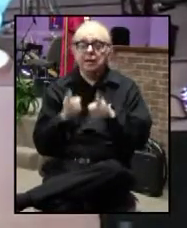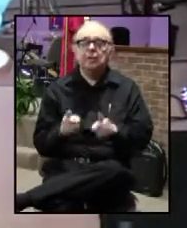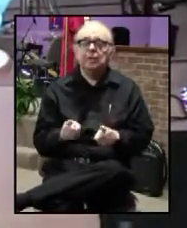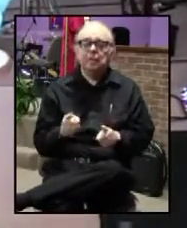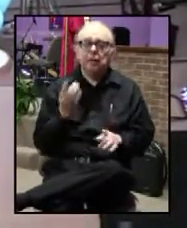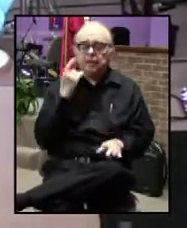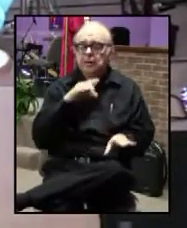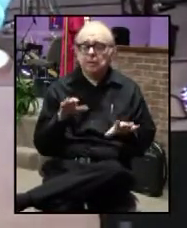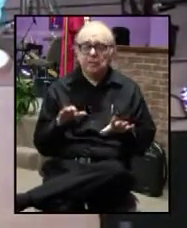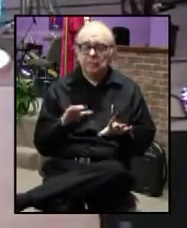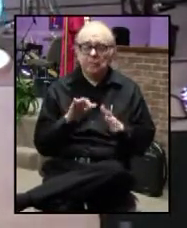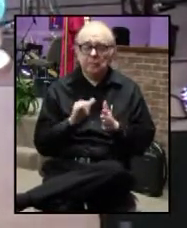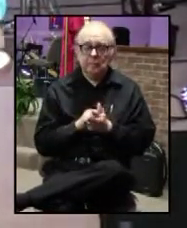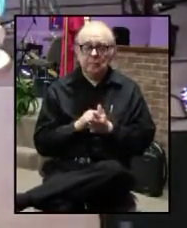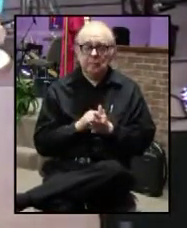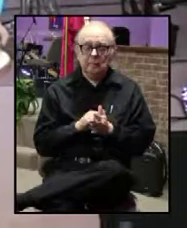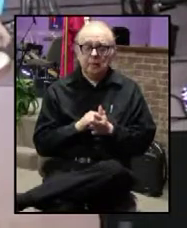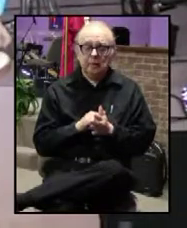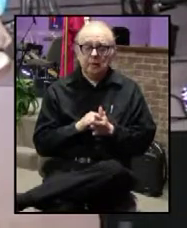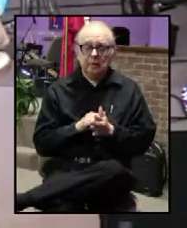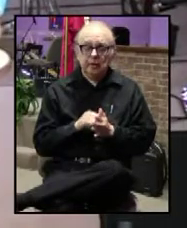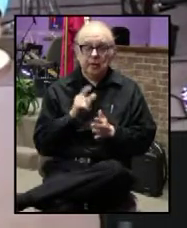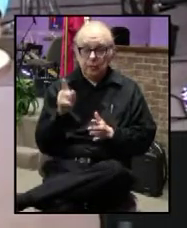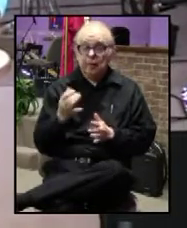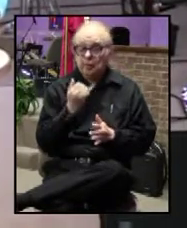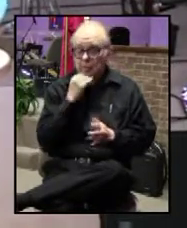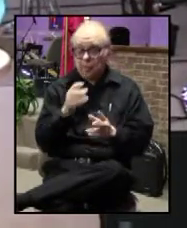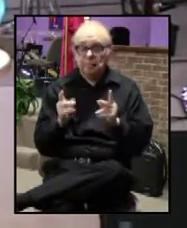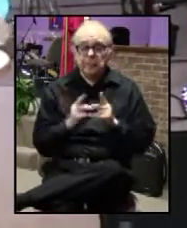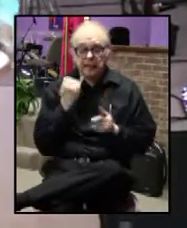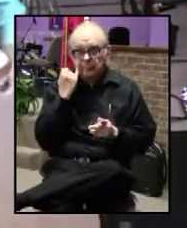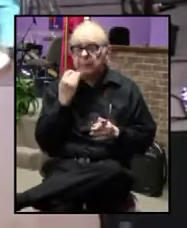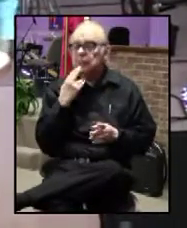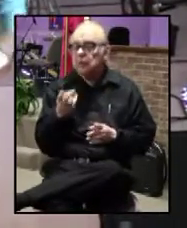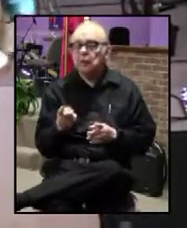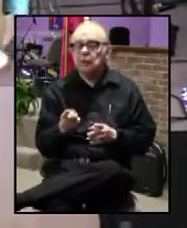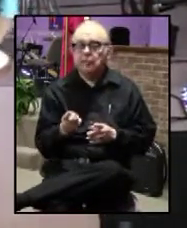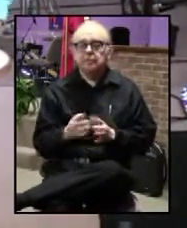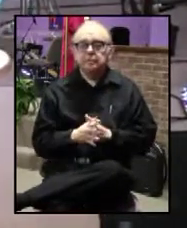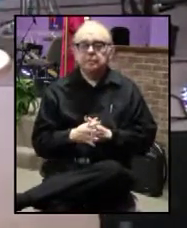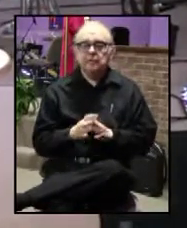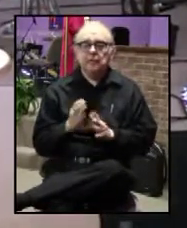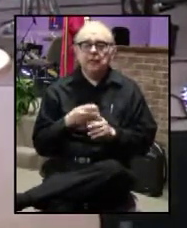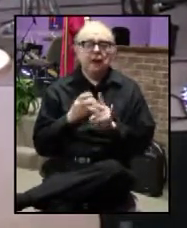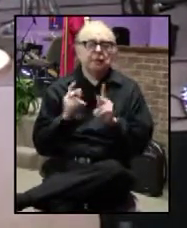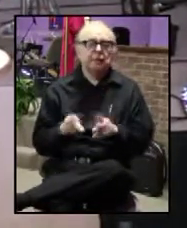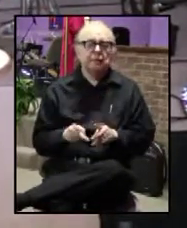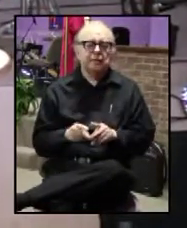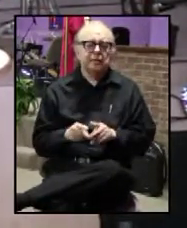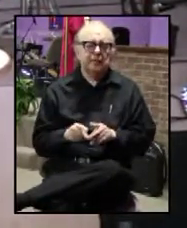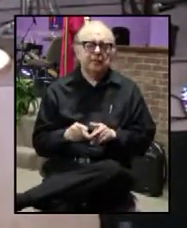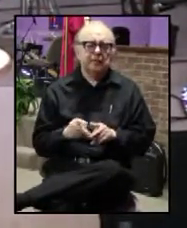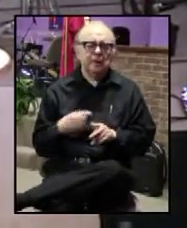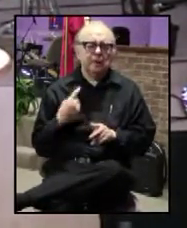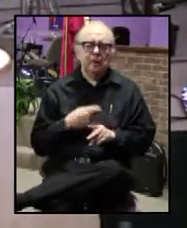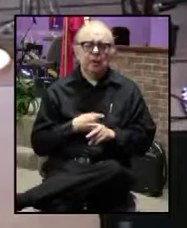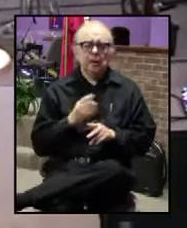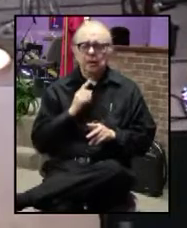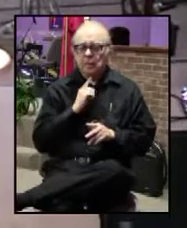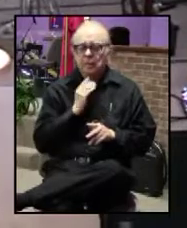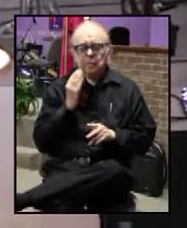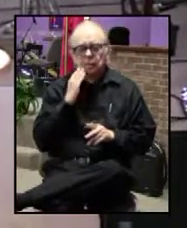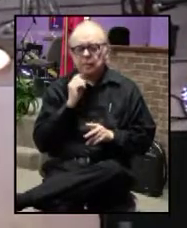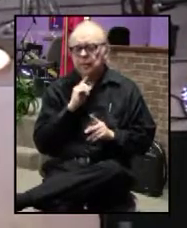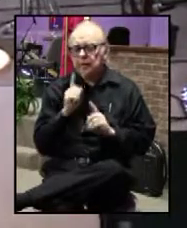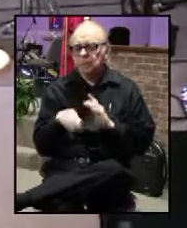you do, then evidently you're in the wrong place. Because if every one of us, if we knew the answer to all